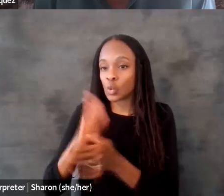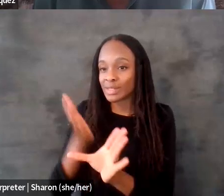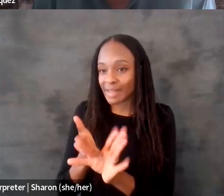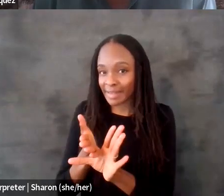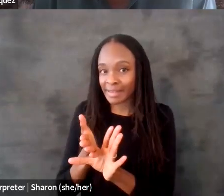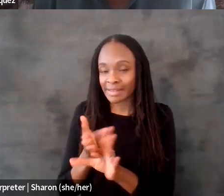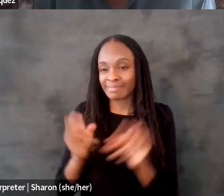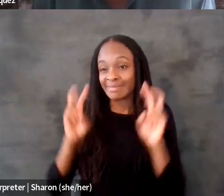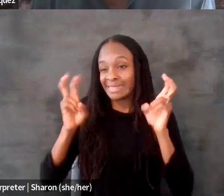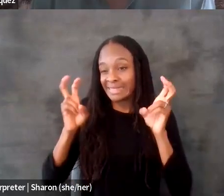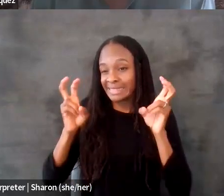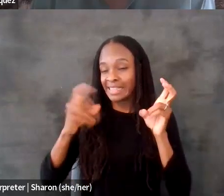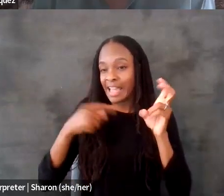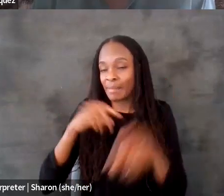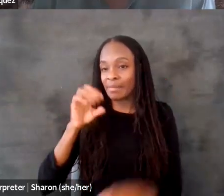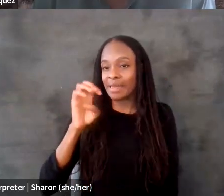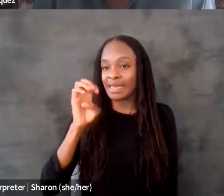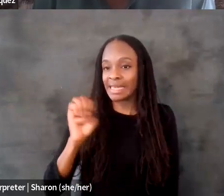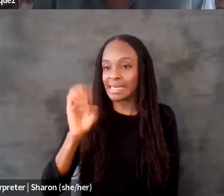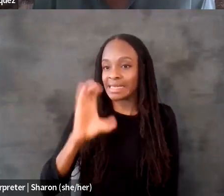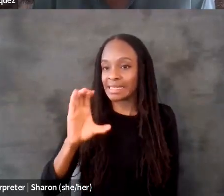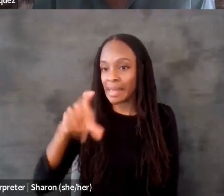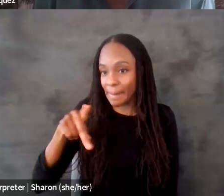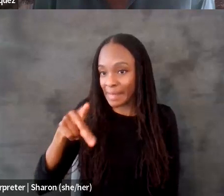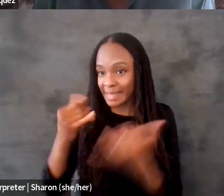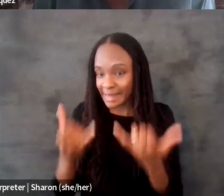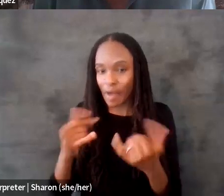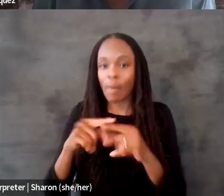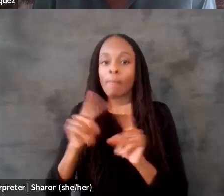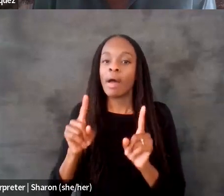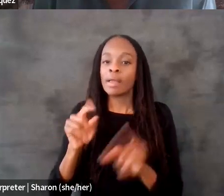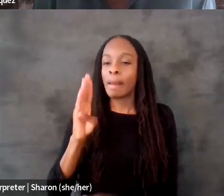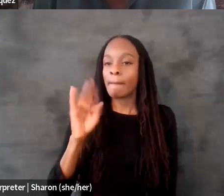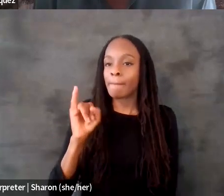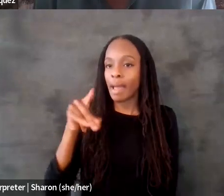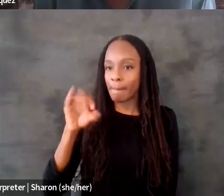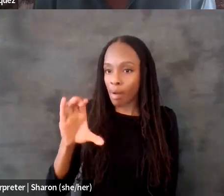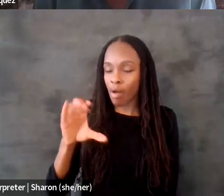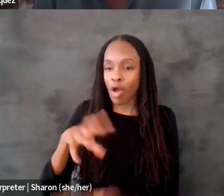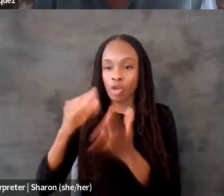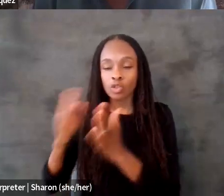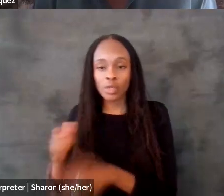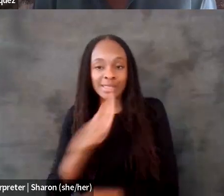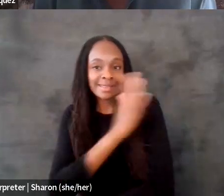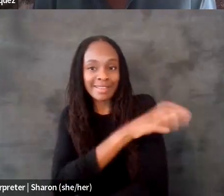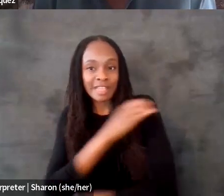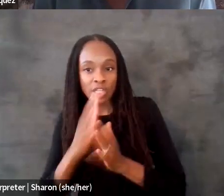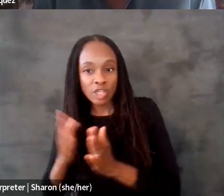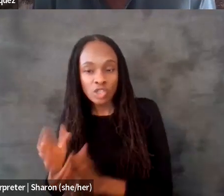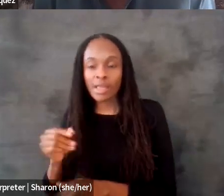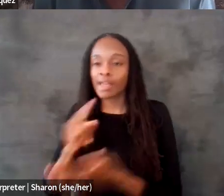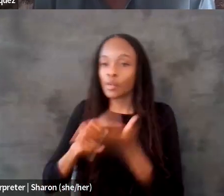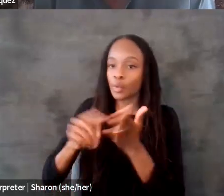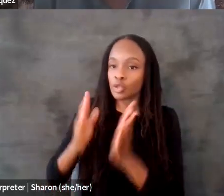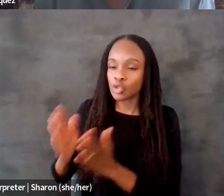In parentheses, I'm ECP now. However, BIPOC students, clinicians, and researchers continue